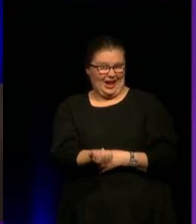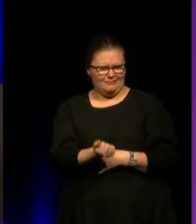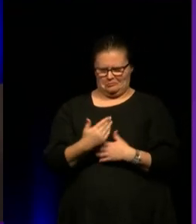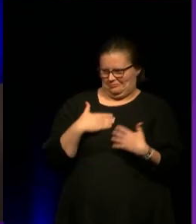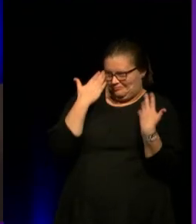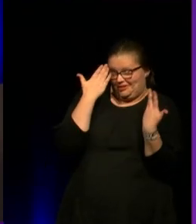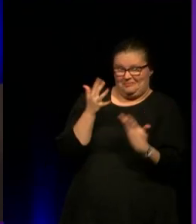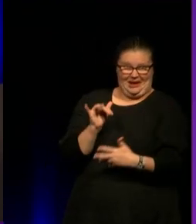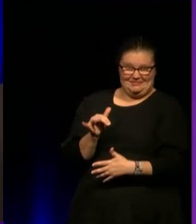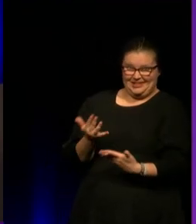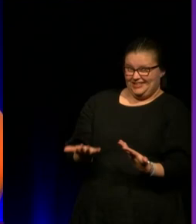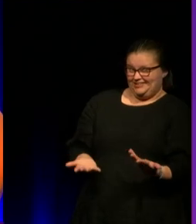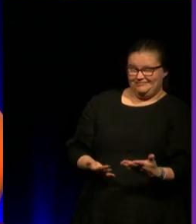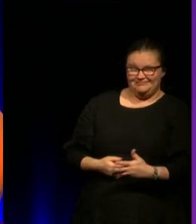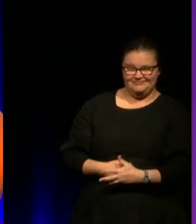know. They might.